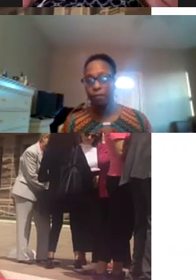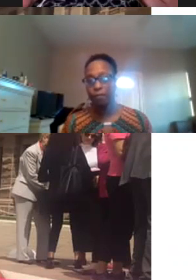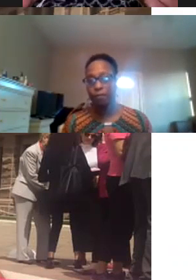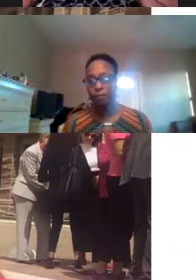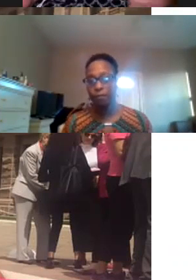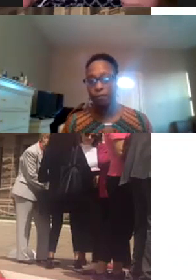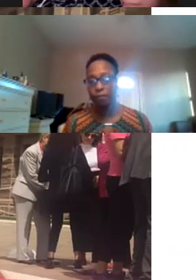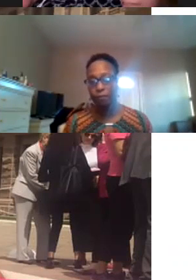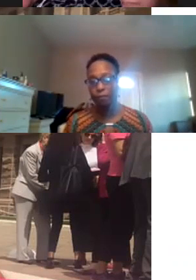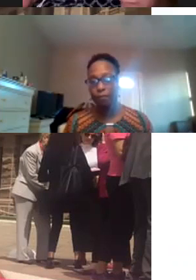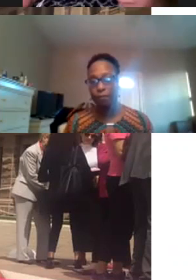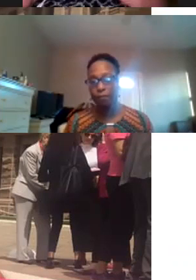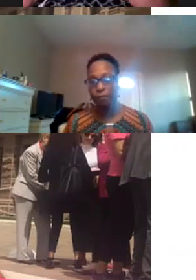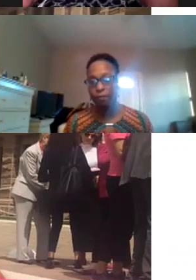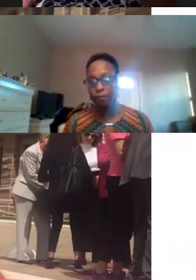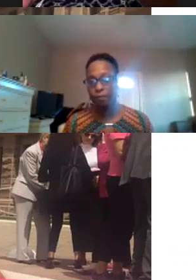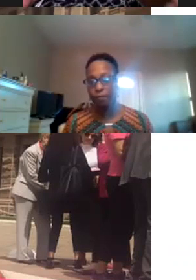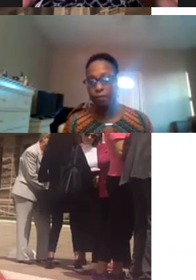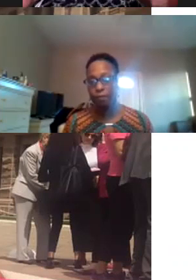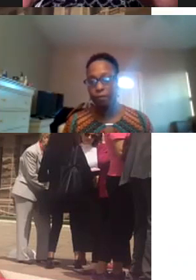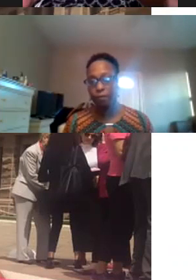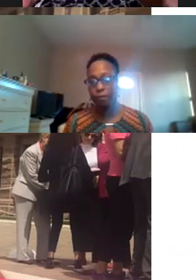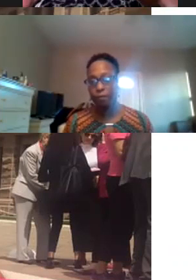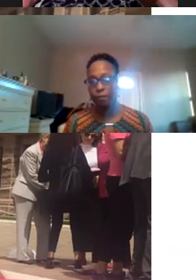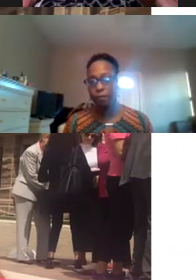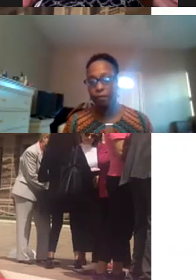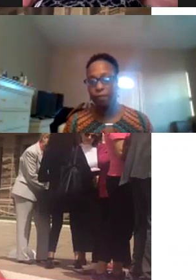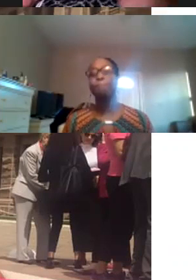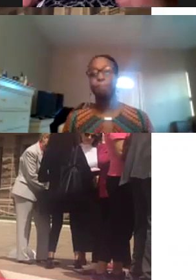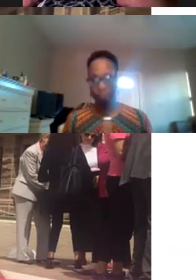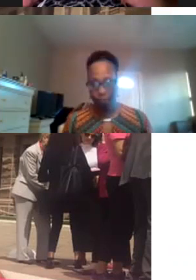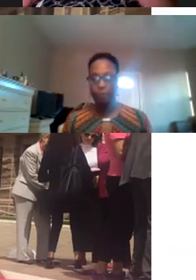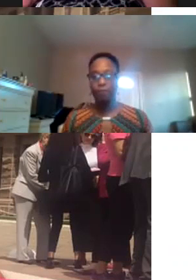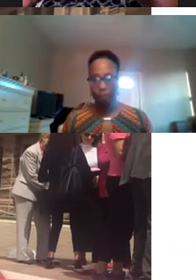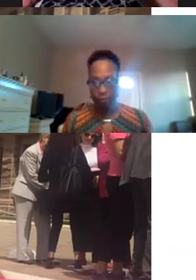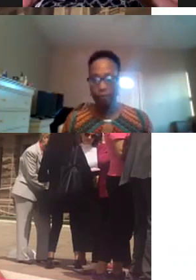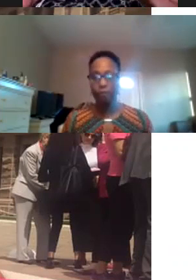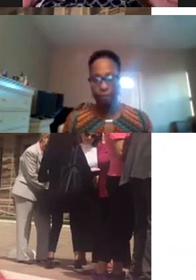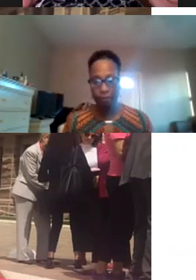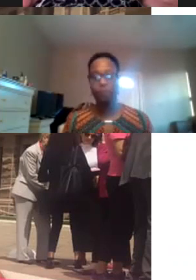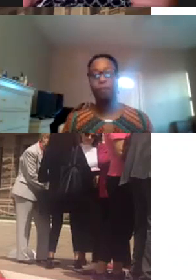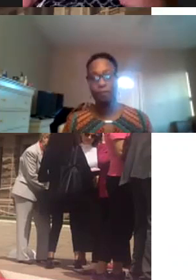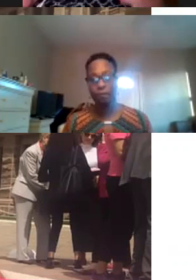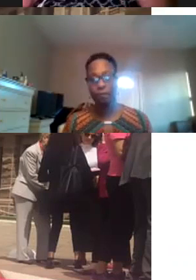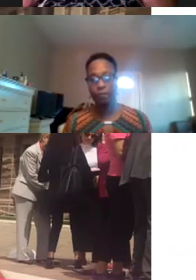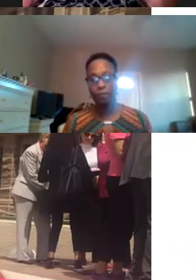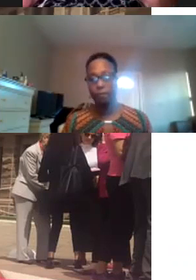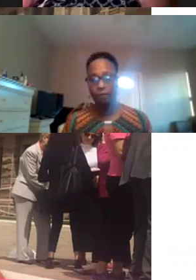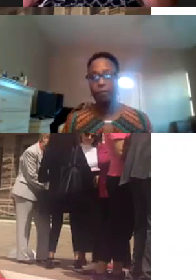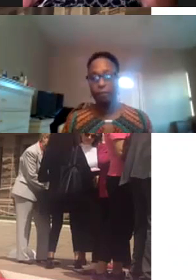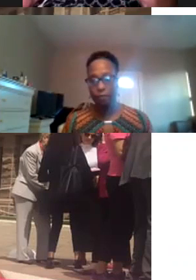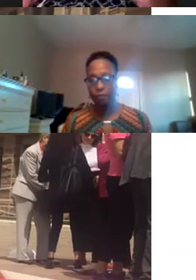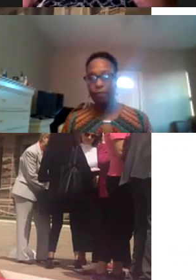my experience of having my insurance lapsed and not having insurance, but that